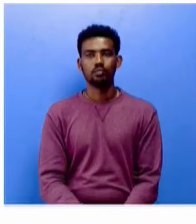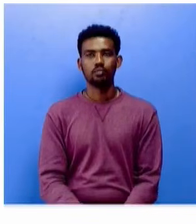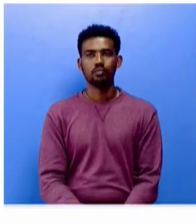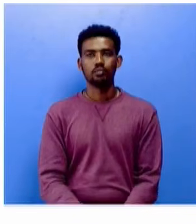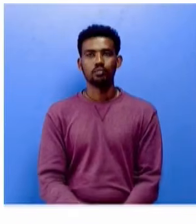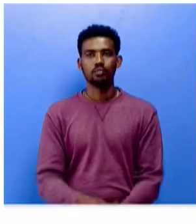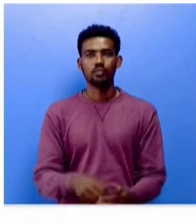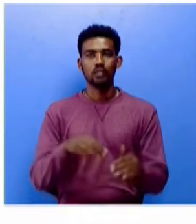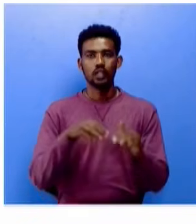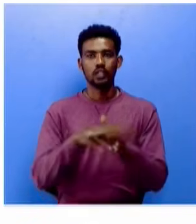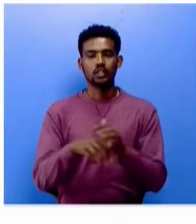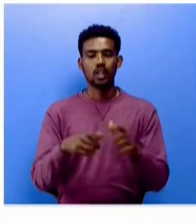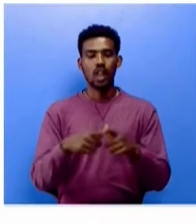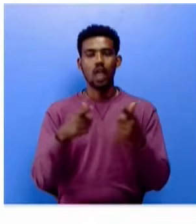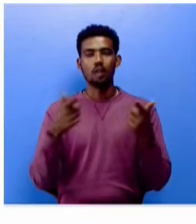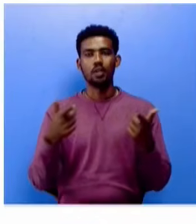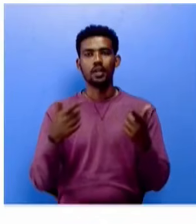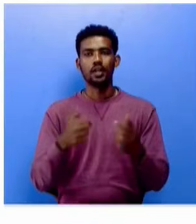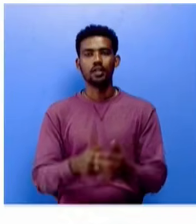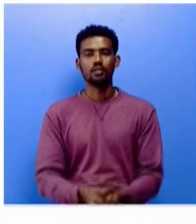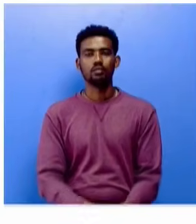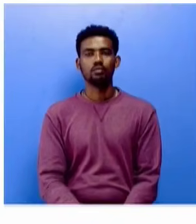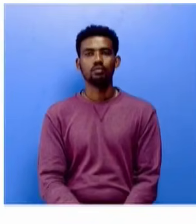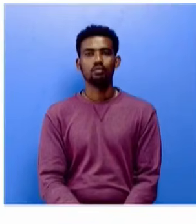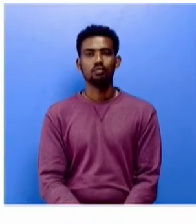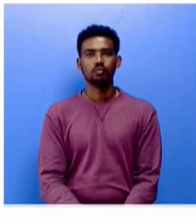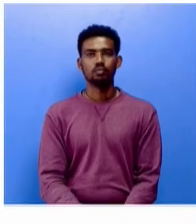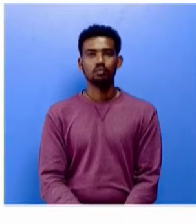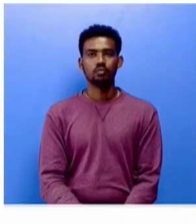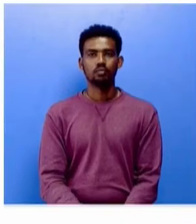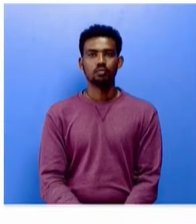In the library. Come on.